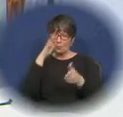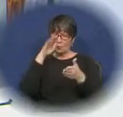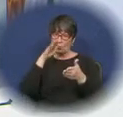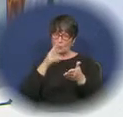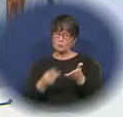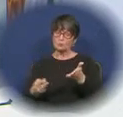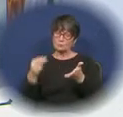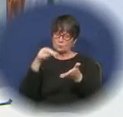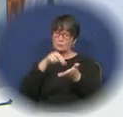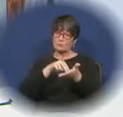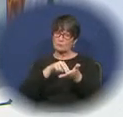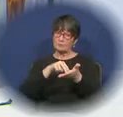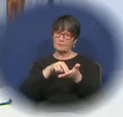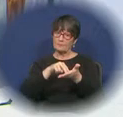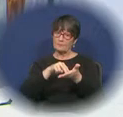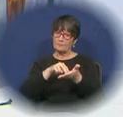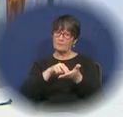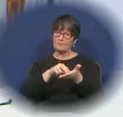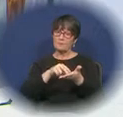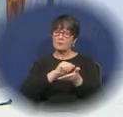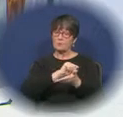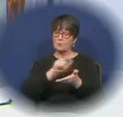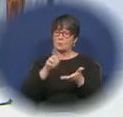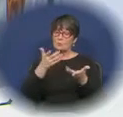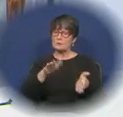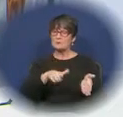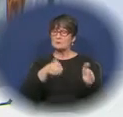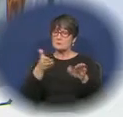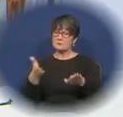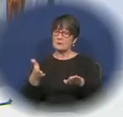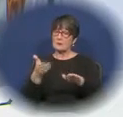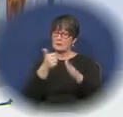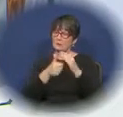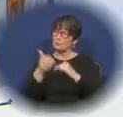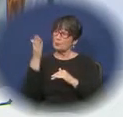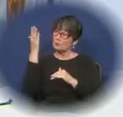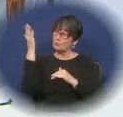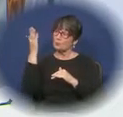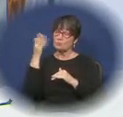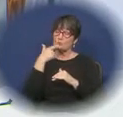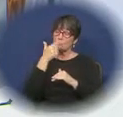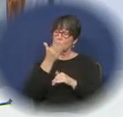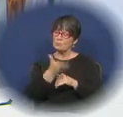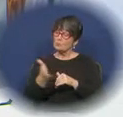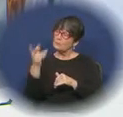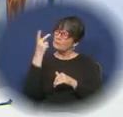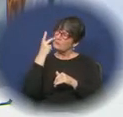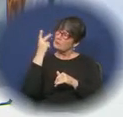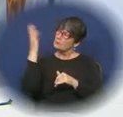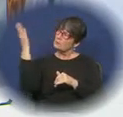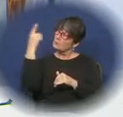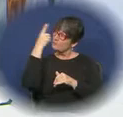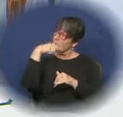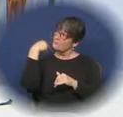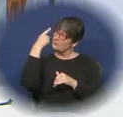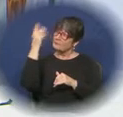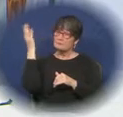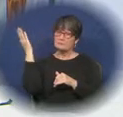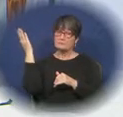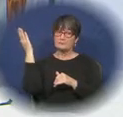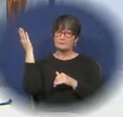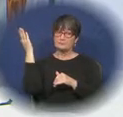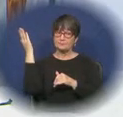of the resurrection, and all who have died in your mercy. Welcome them into the light of your